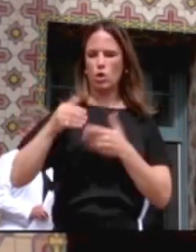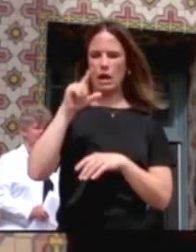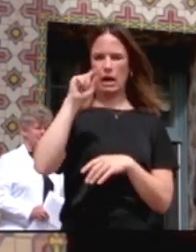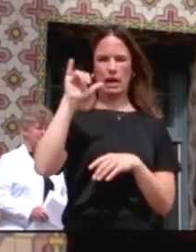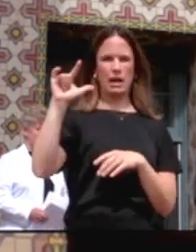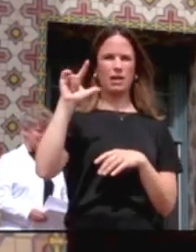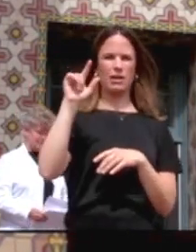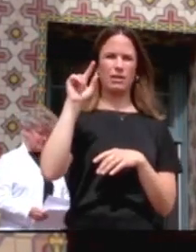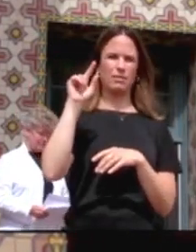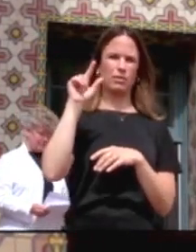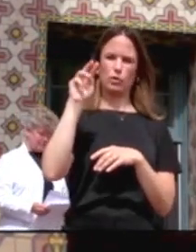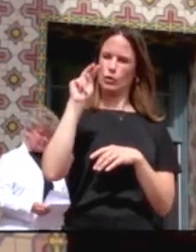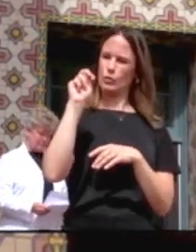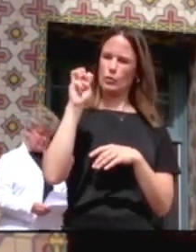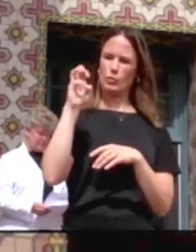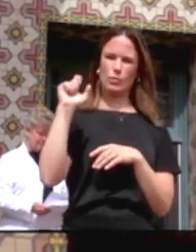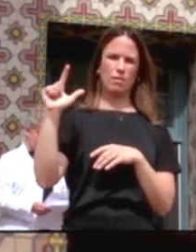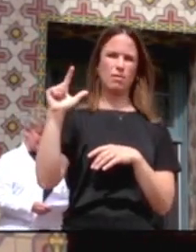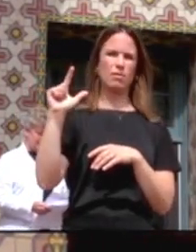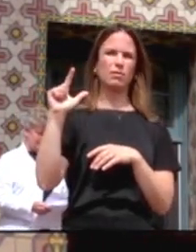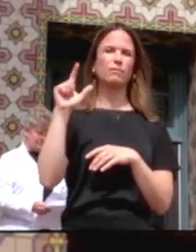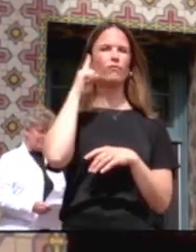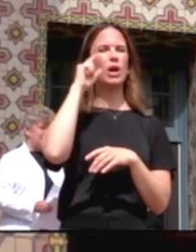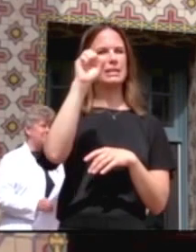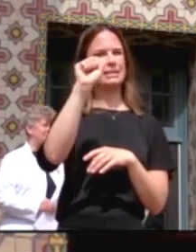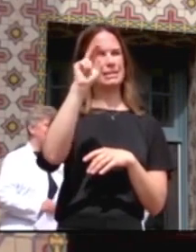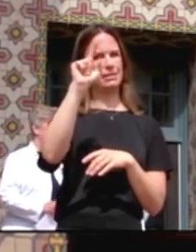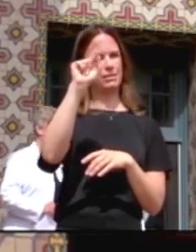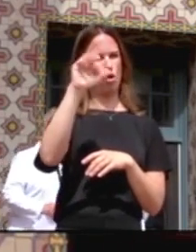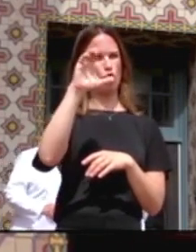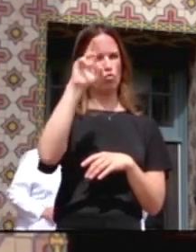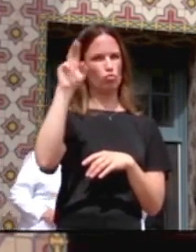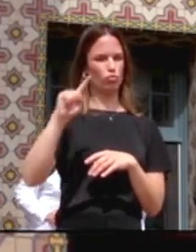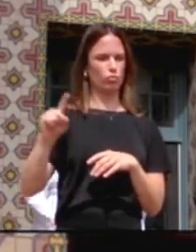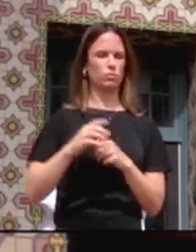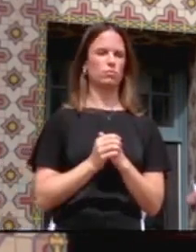Newell, Public Health Officer for Santa Cruz County.